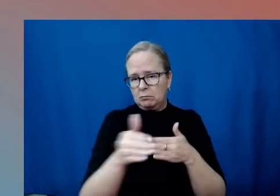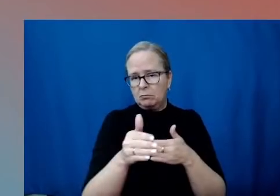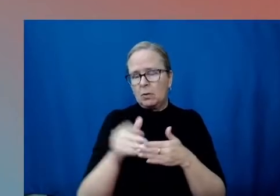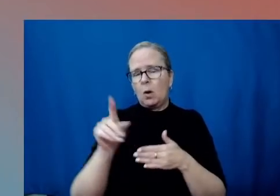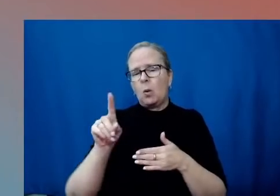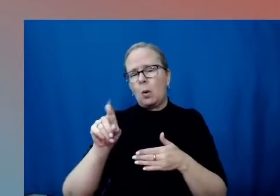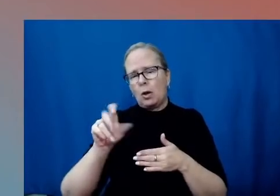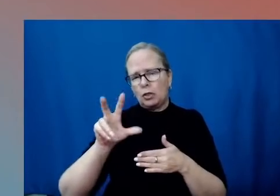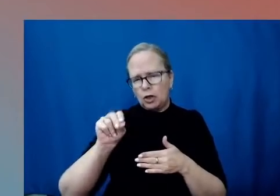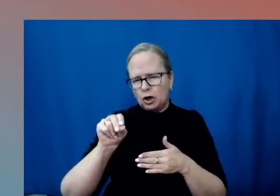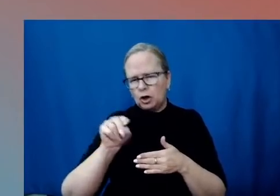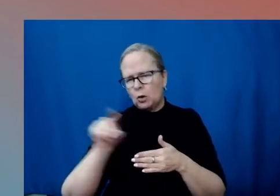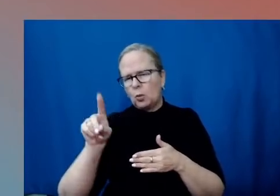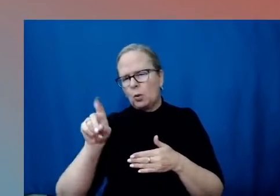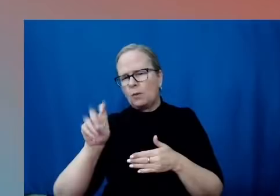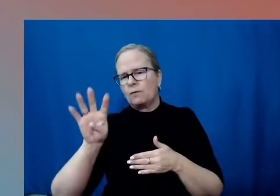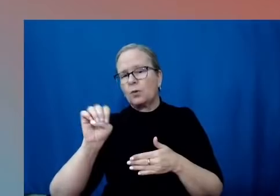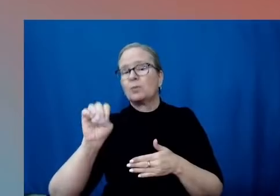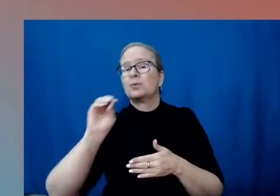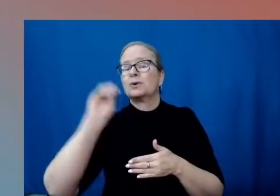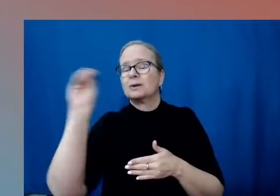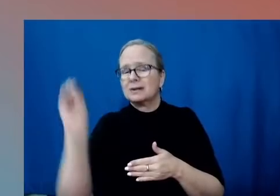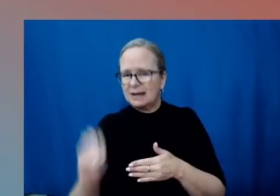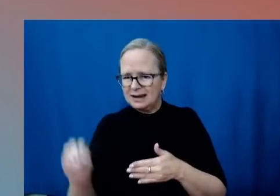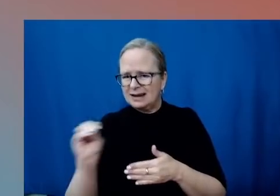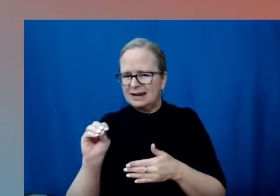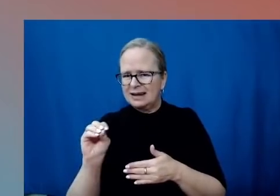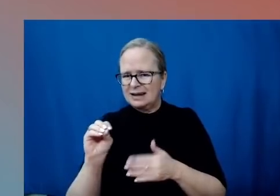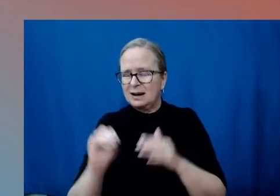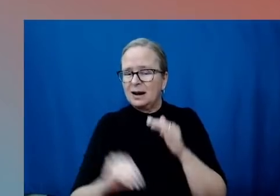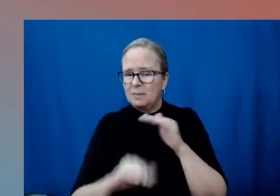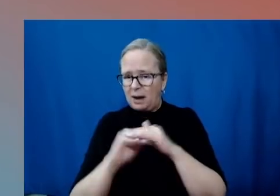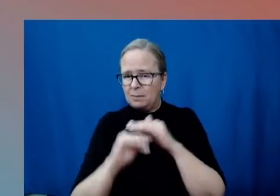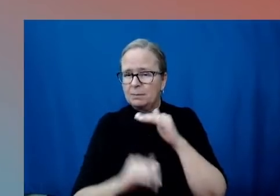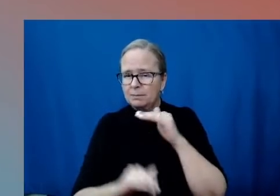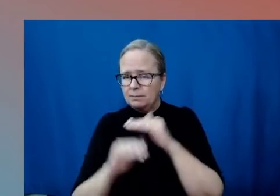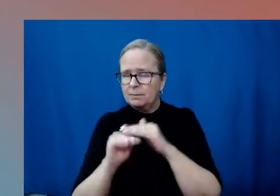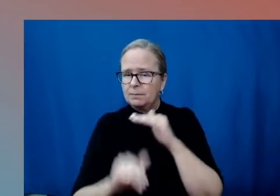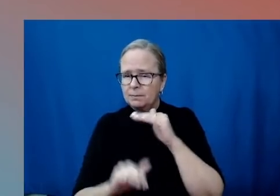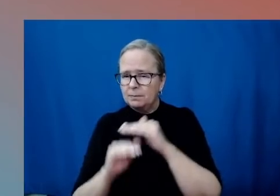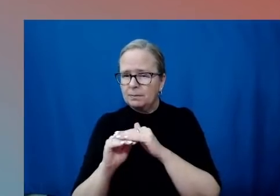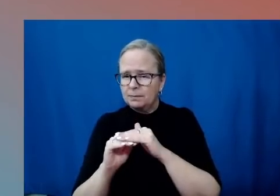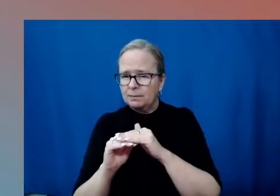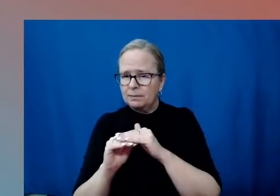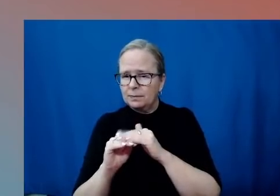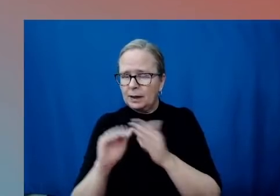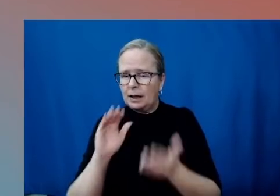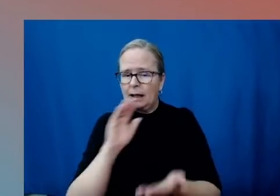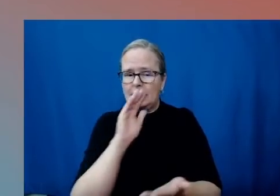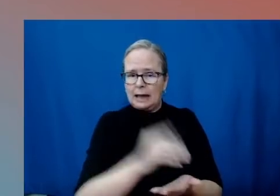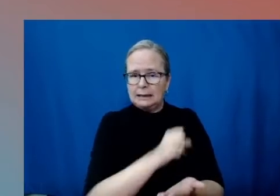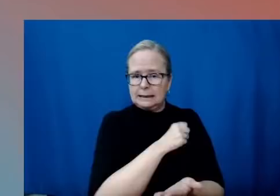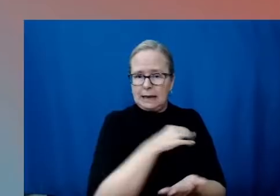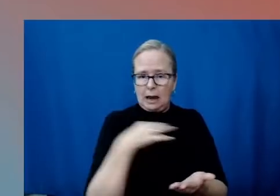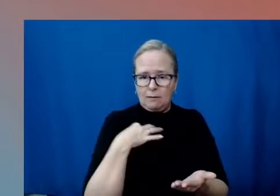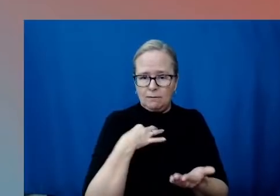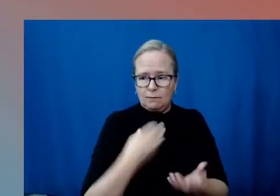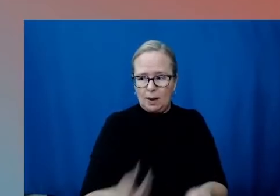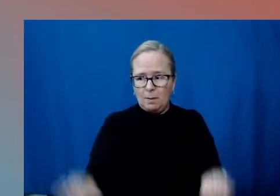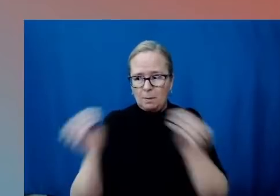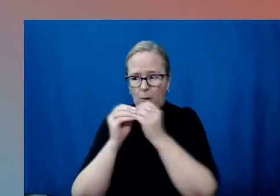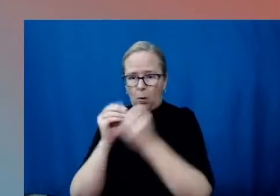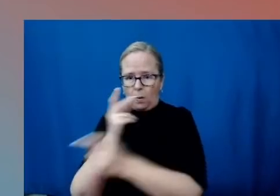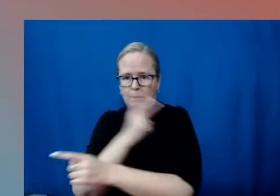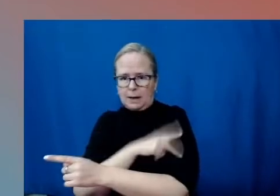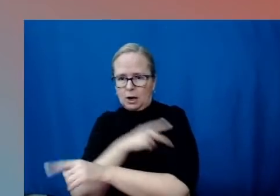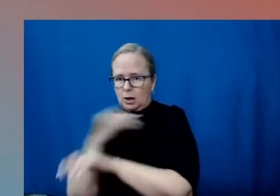130, 140% capacity for their wards for COVID patients. So less staffing, more patients, and